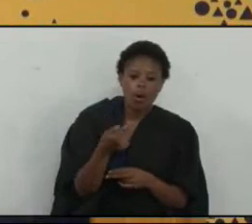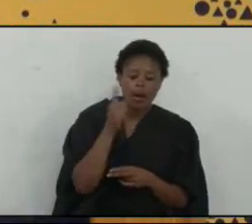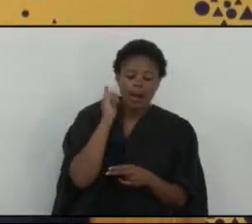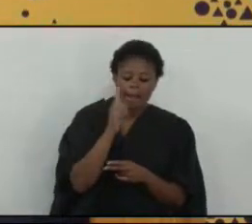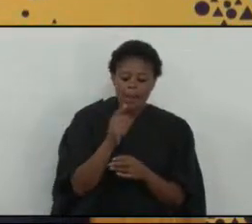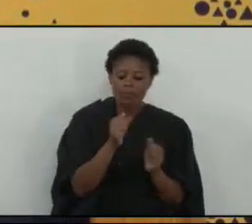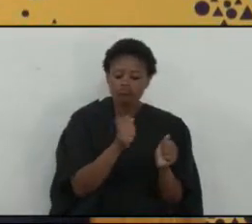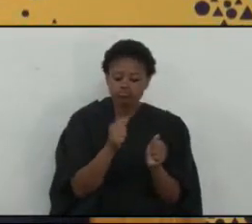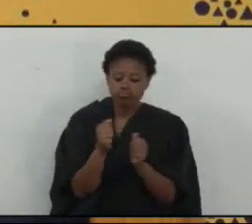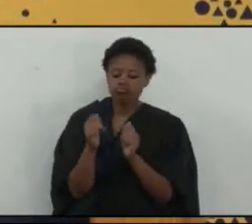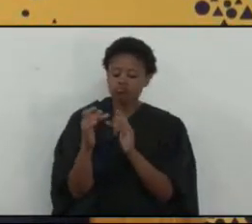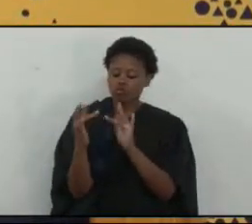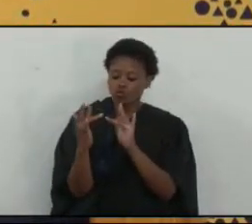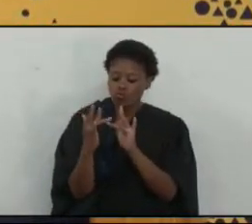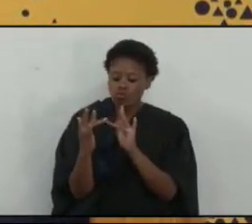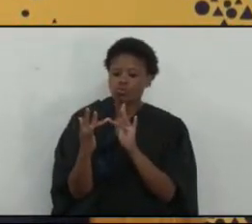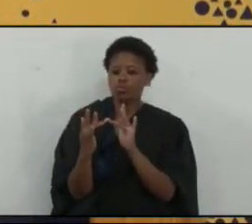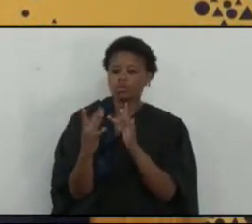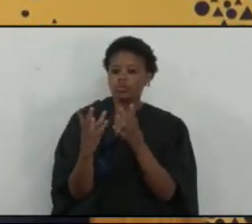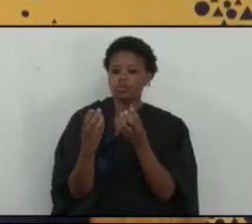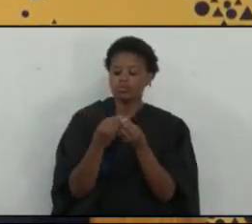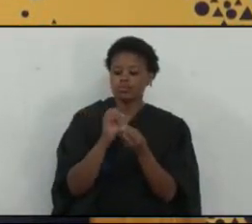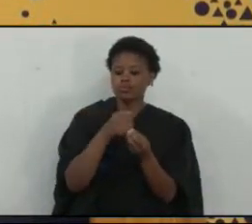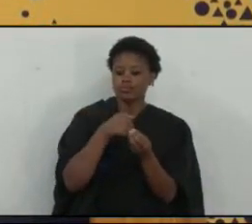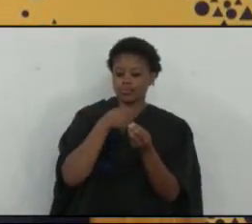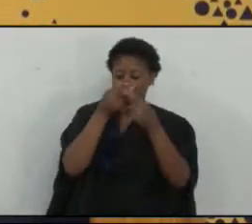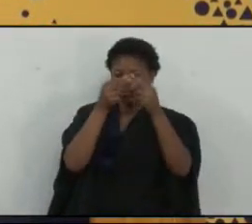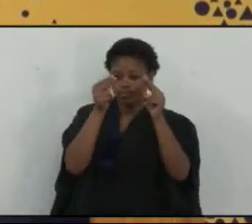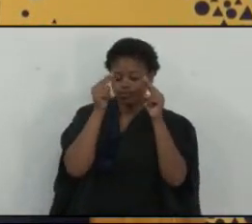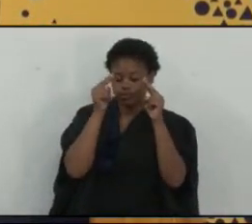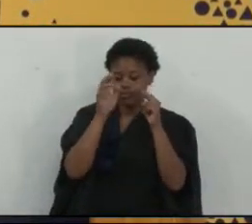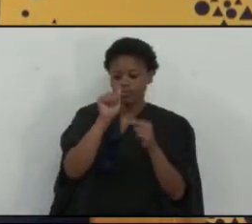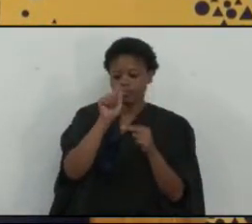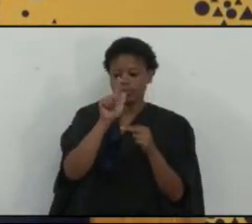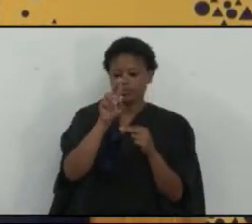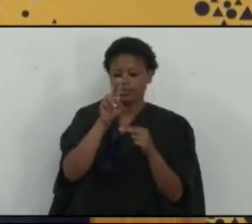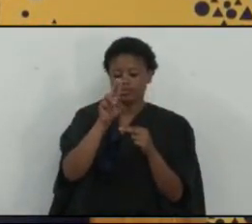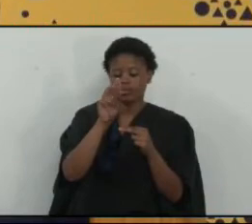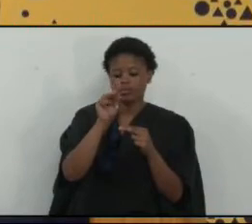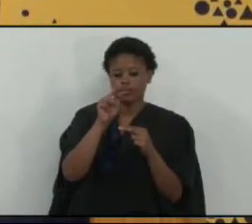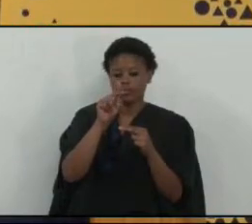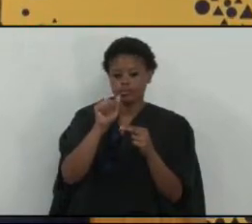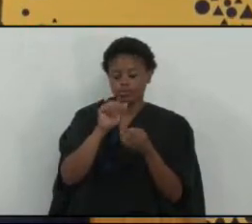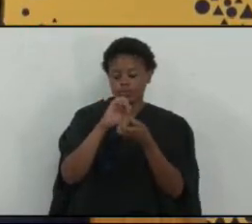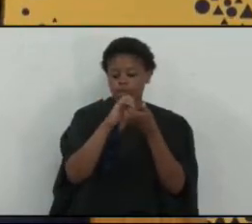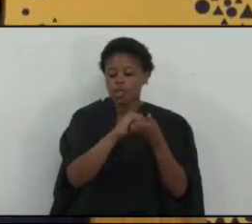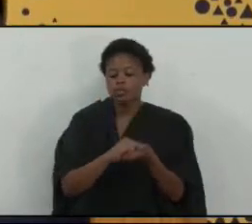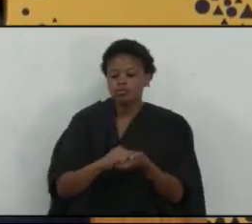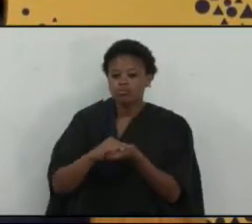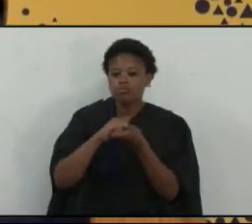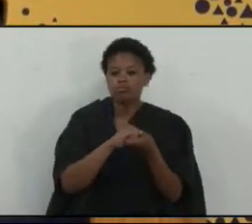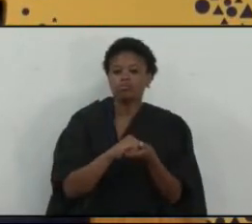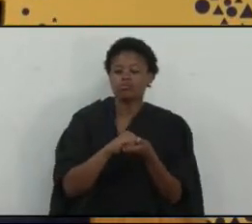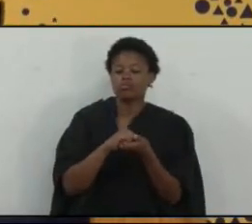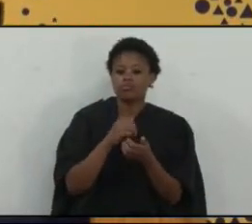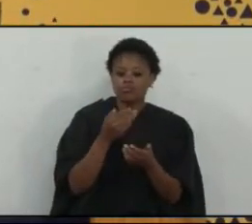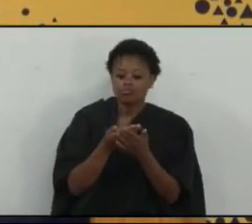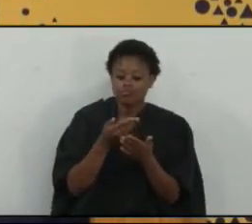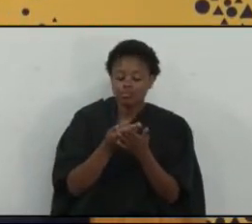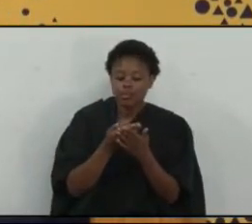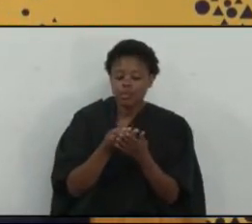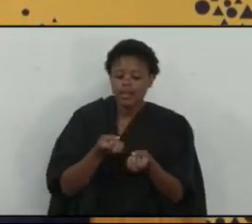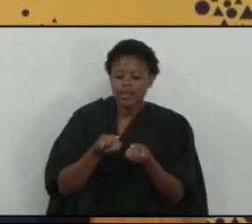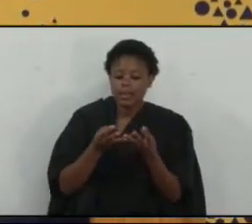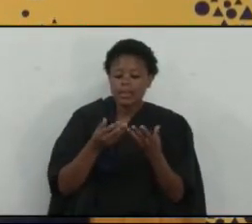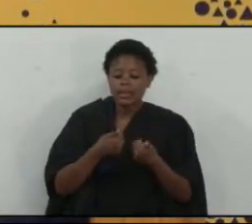in touch with our university through the Alumni Association, and where possible, plow